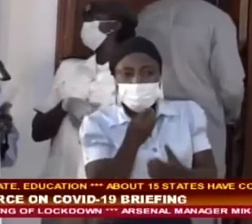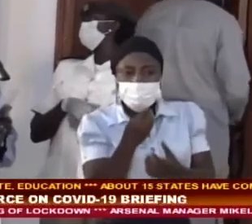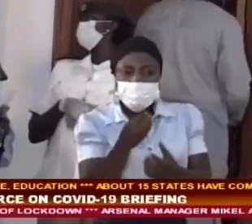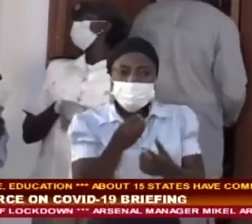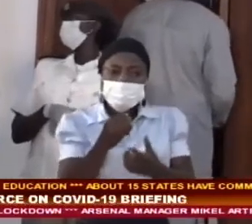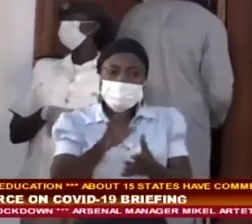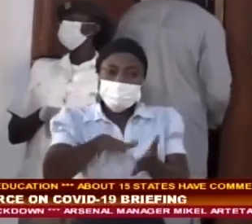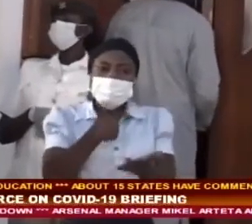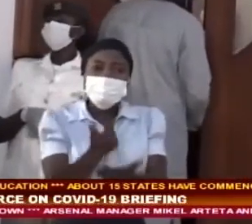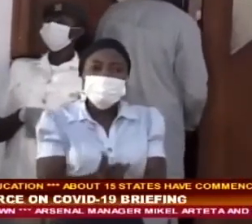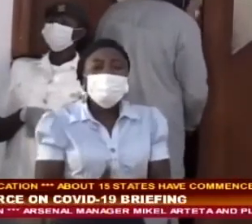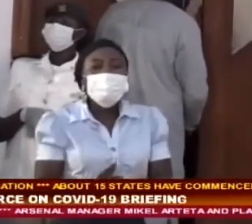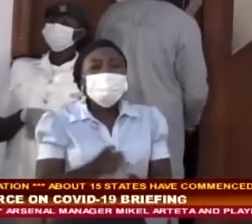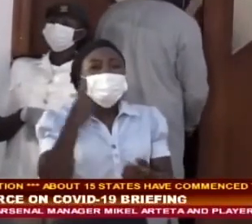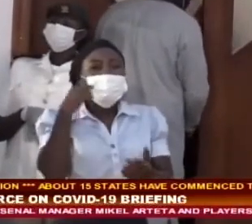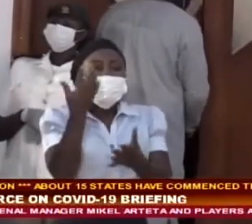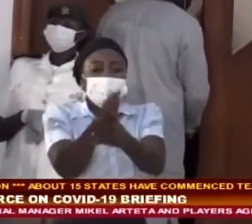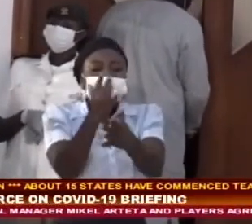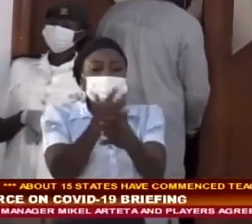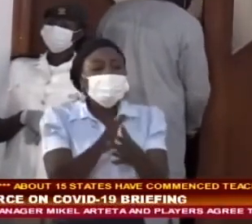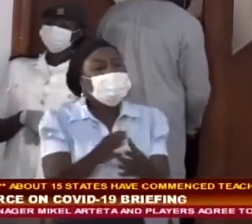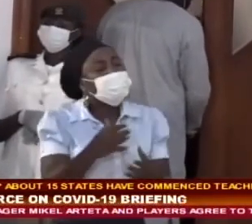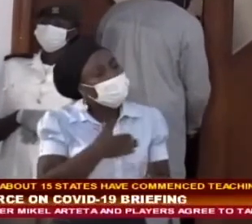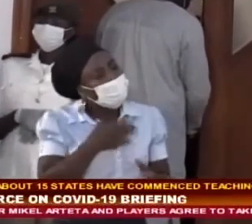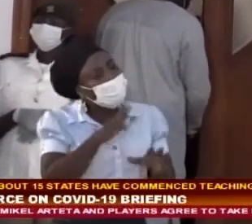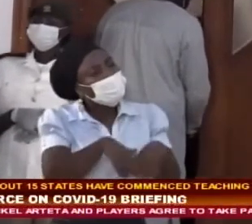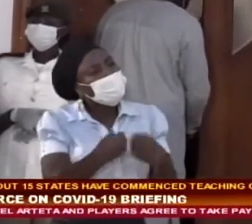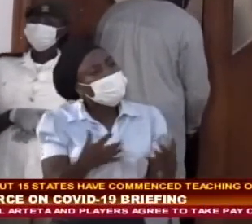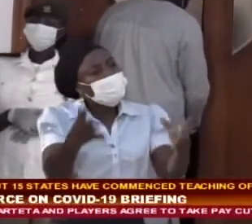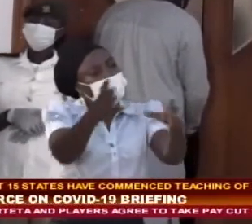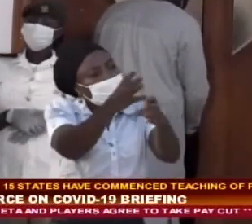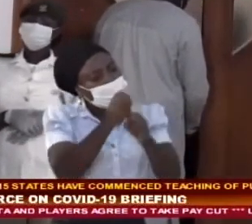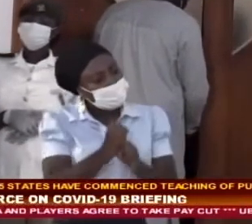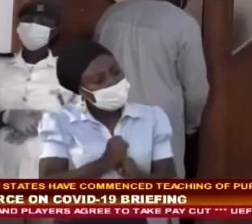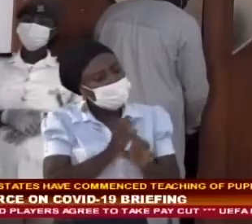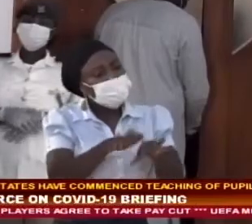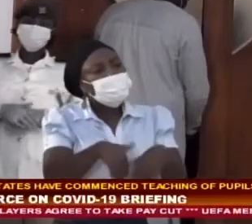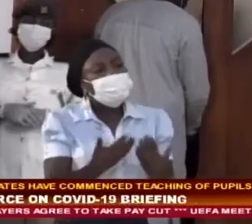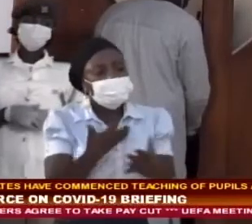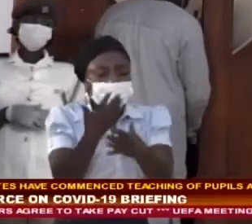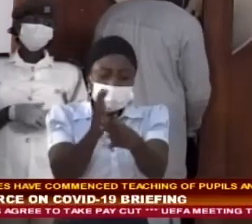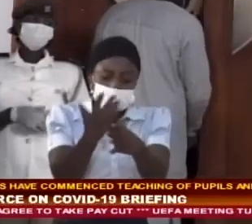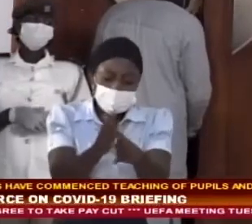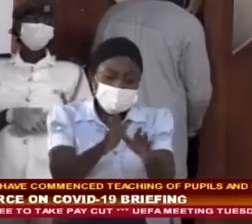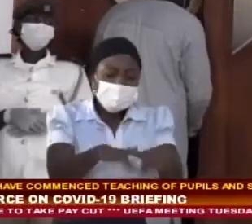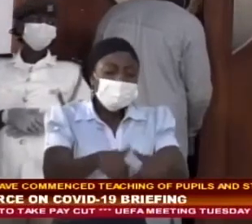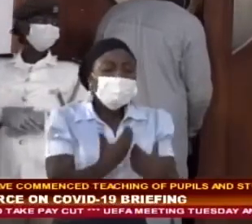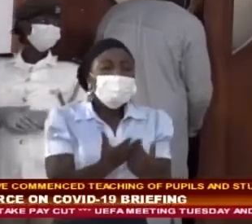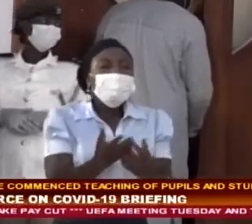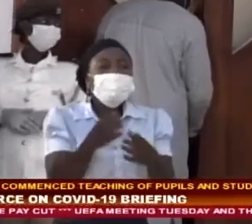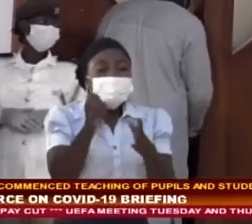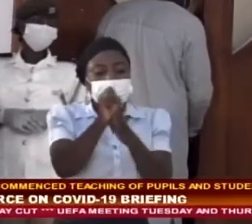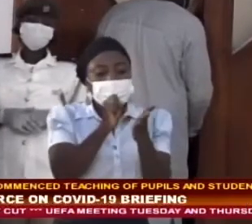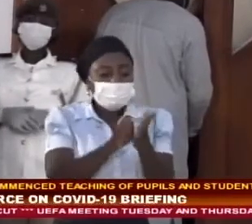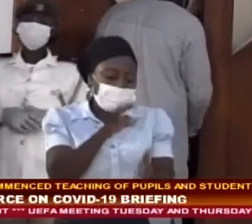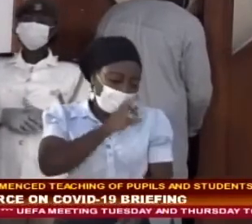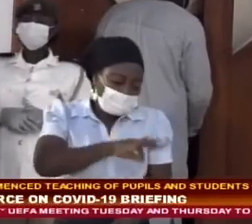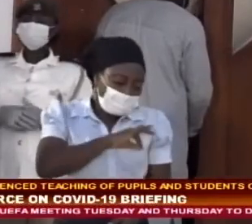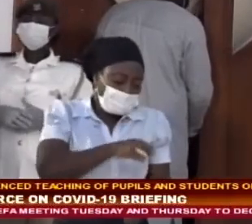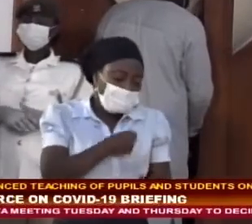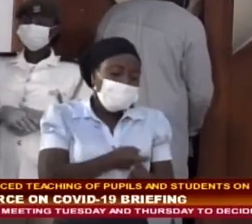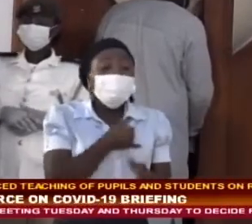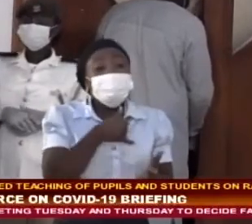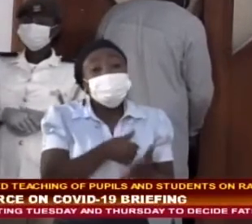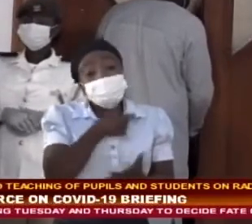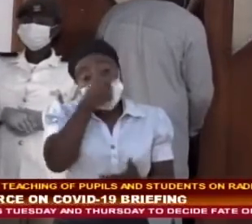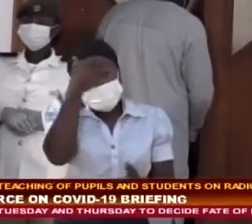to know how many of these have you received, how many have you distributed, and how many states have benefited from it.